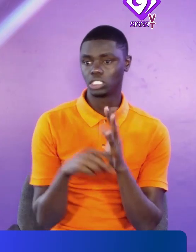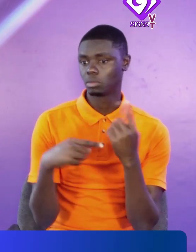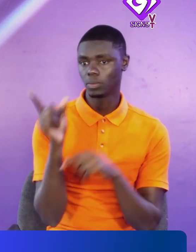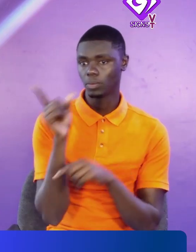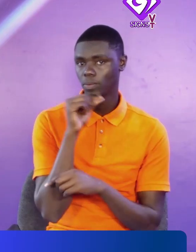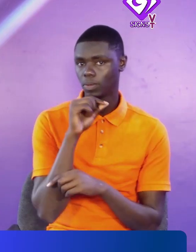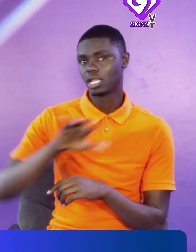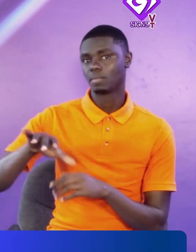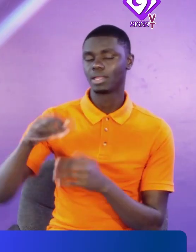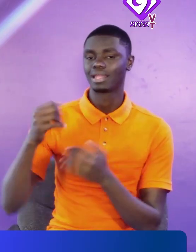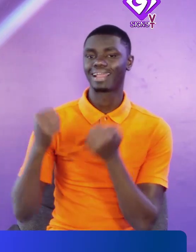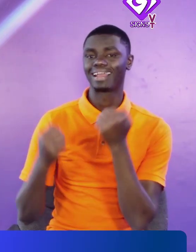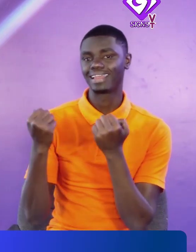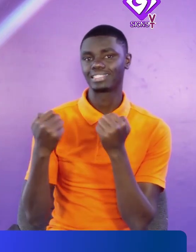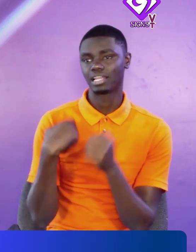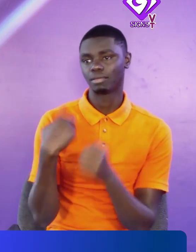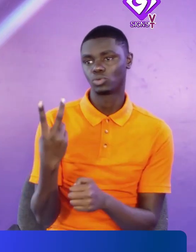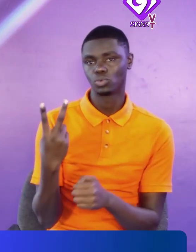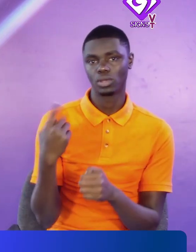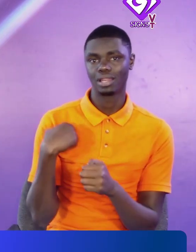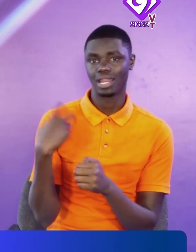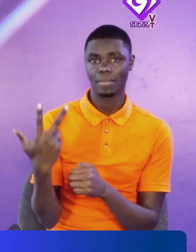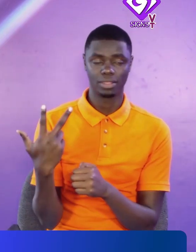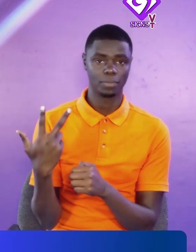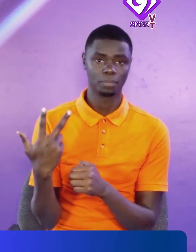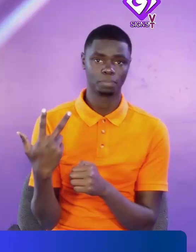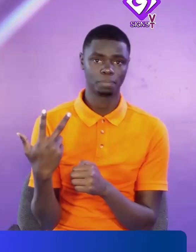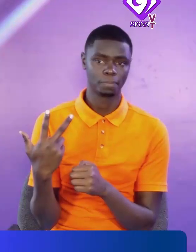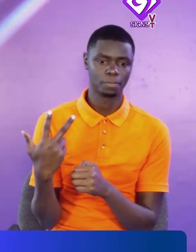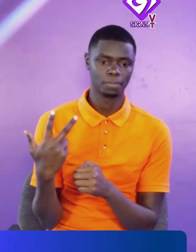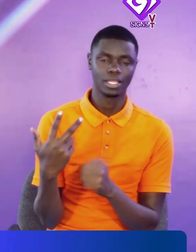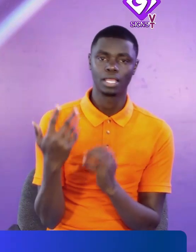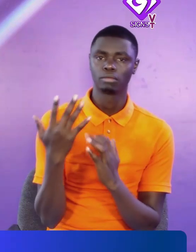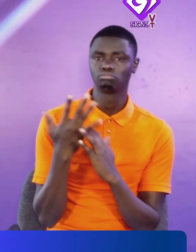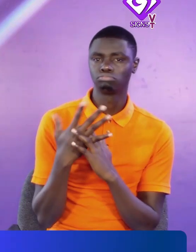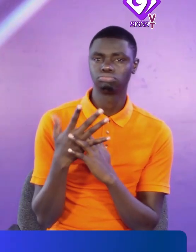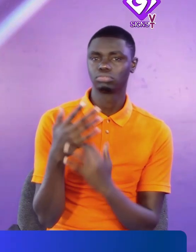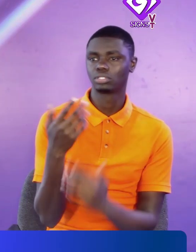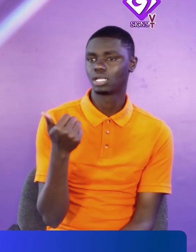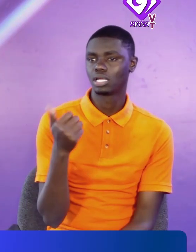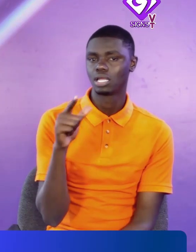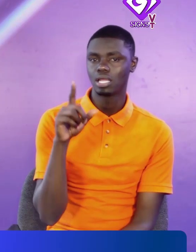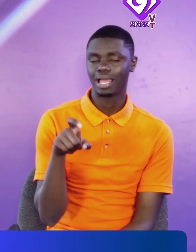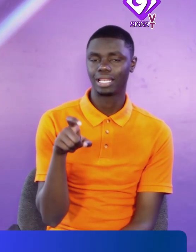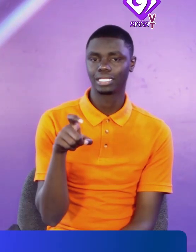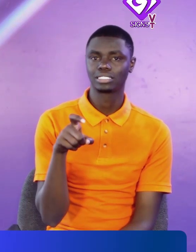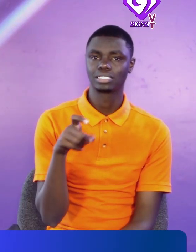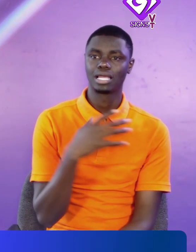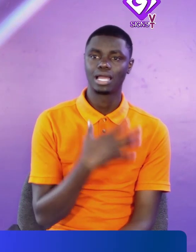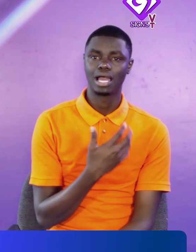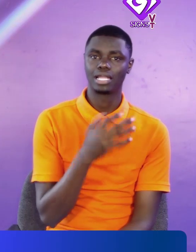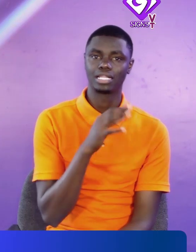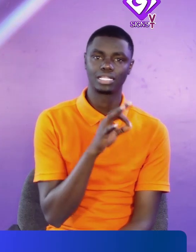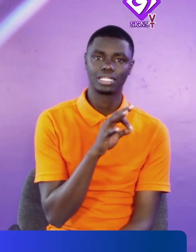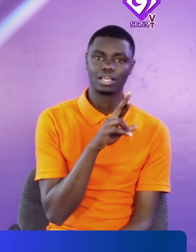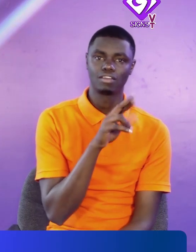number 2, number 3 ambayo the fight is between Alex Marquez na Francesco